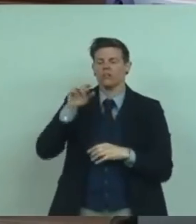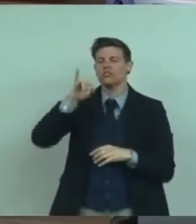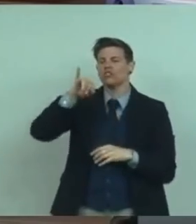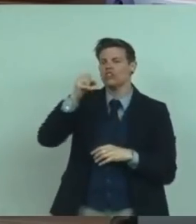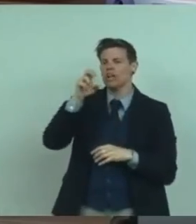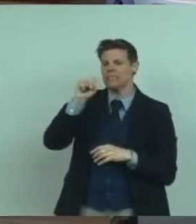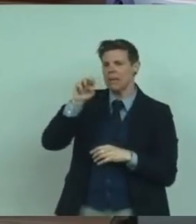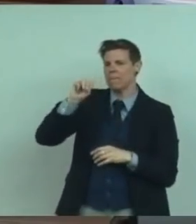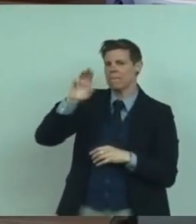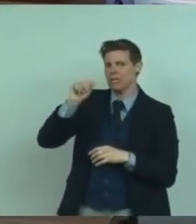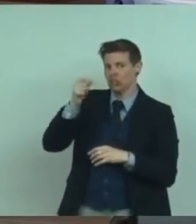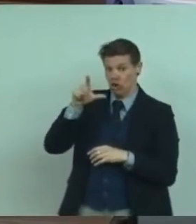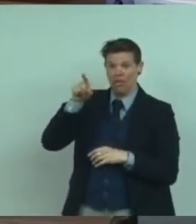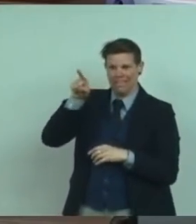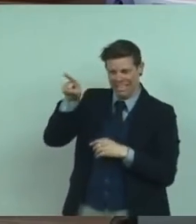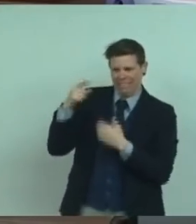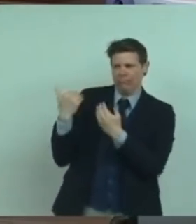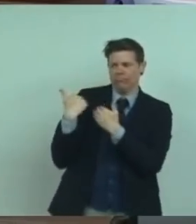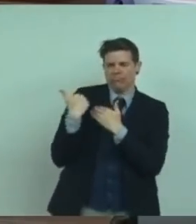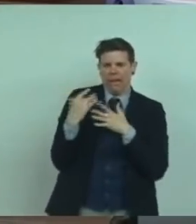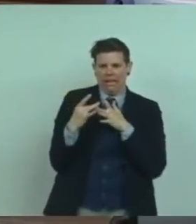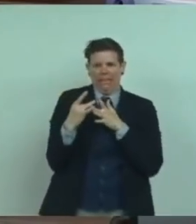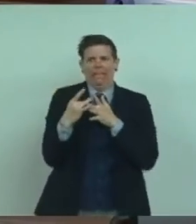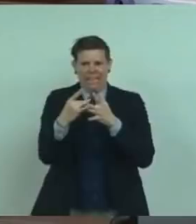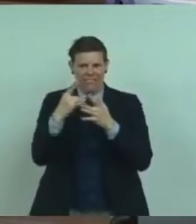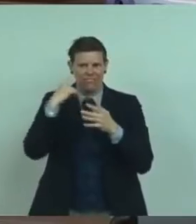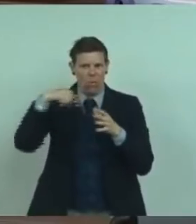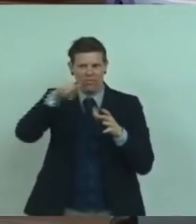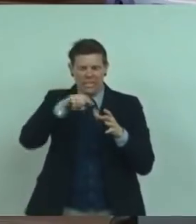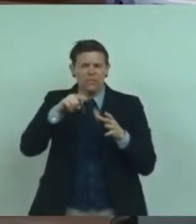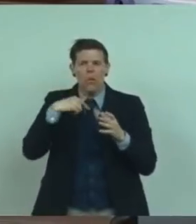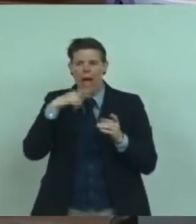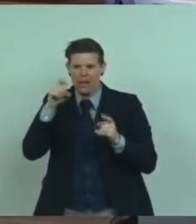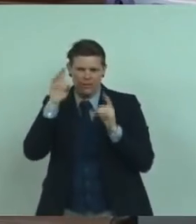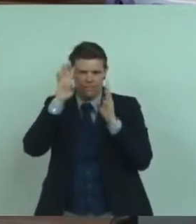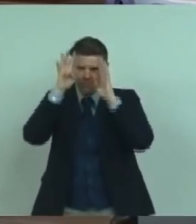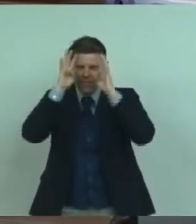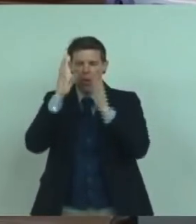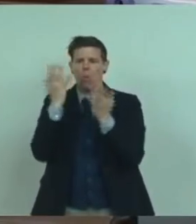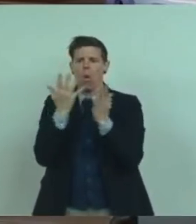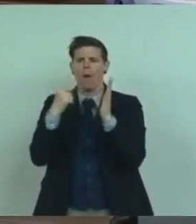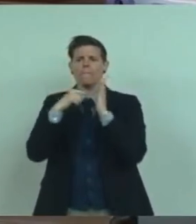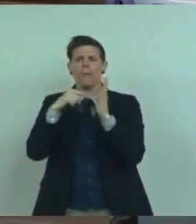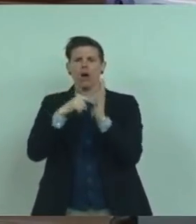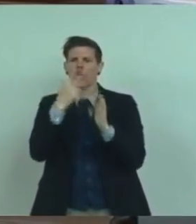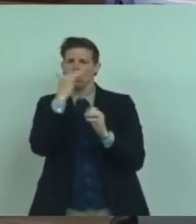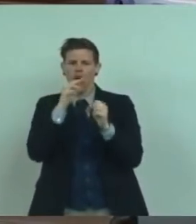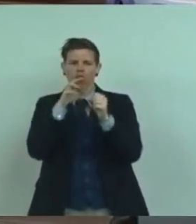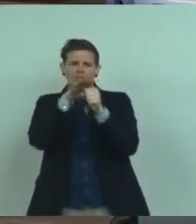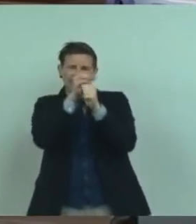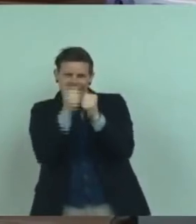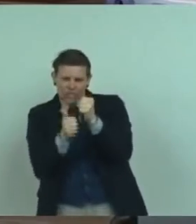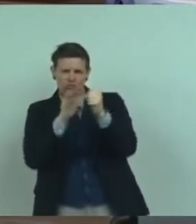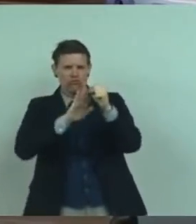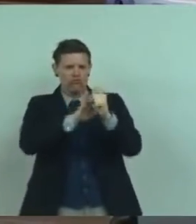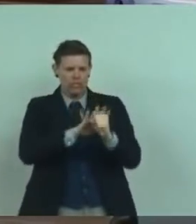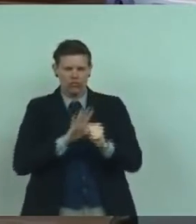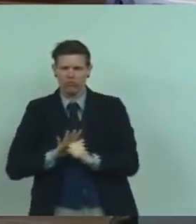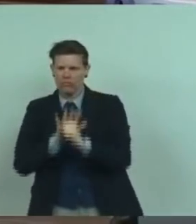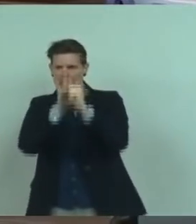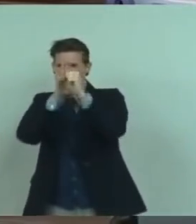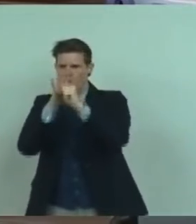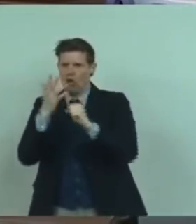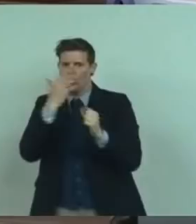with regional models so that we can even do better planning. Of course, based on what you saw today,